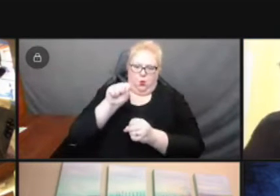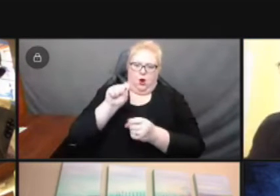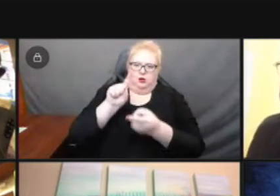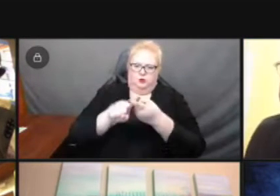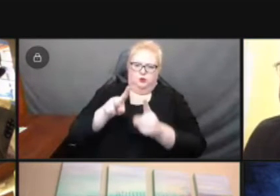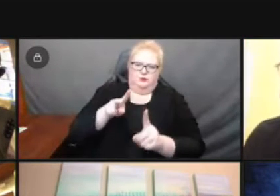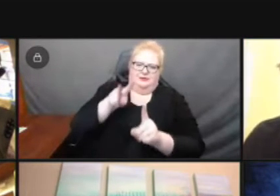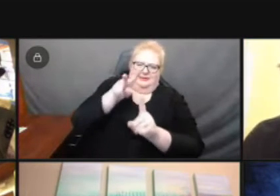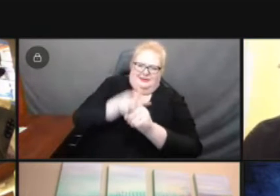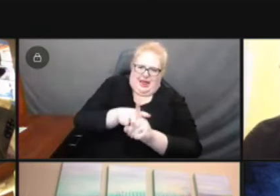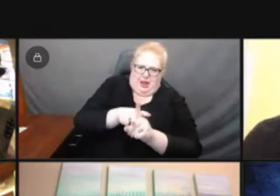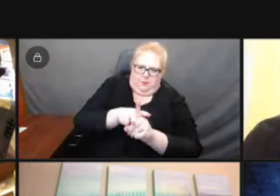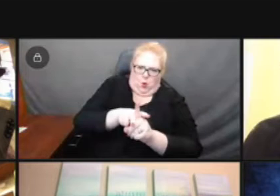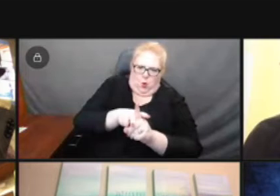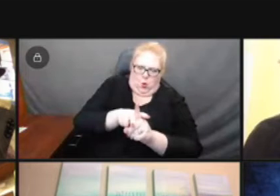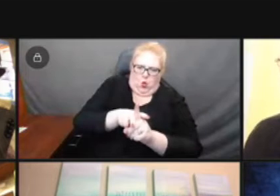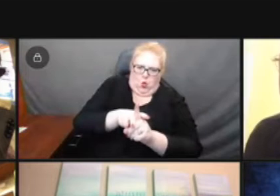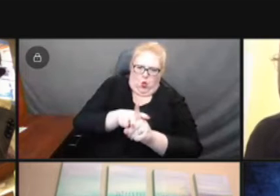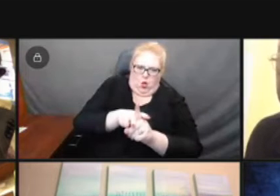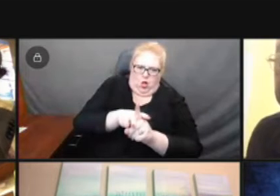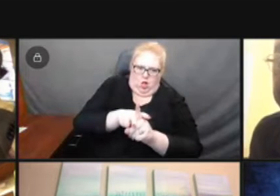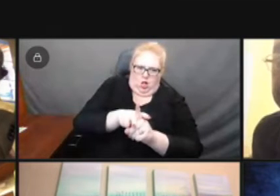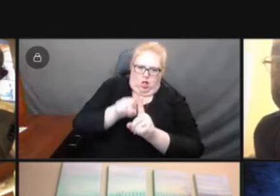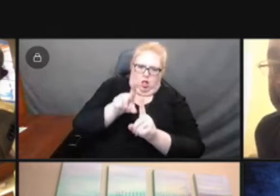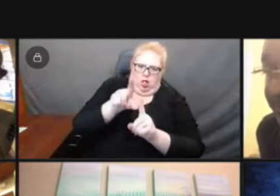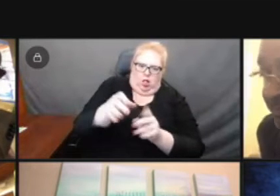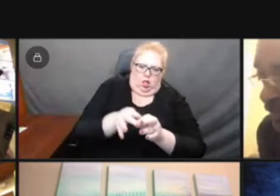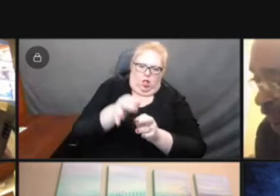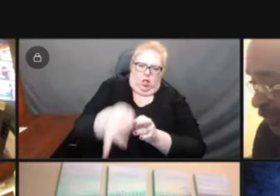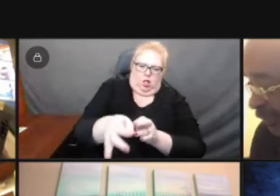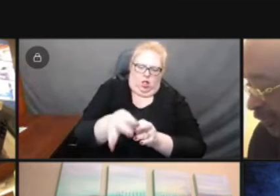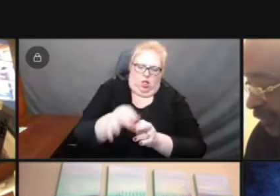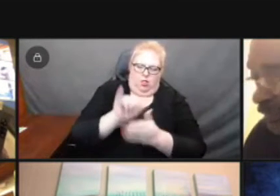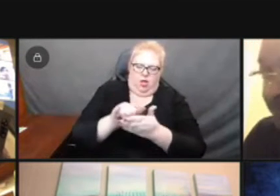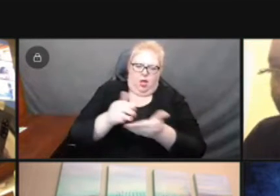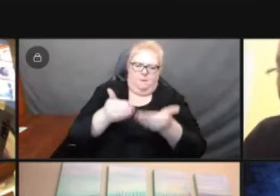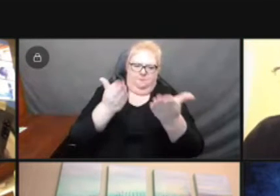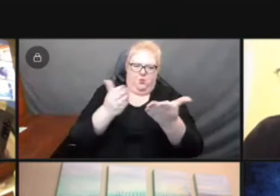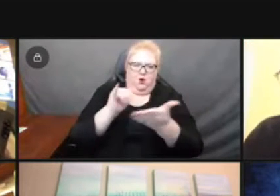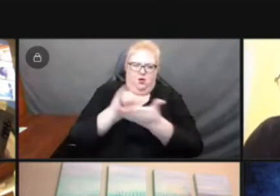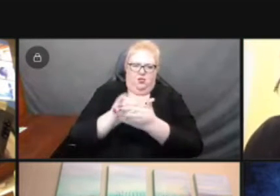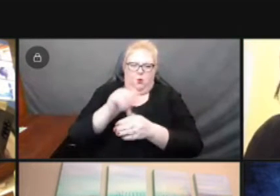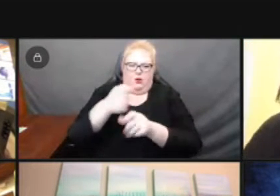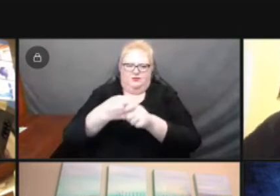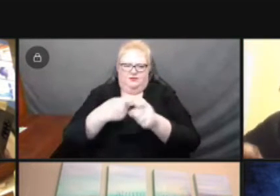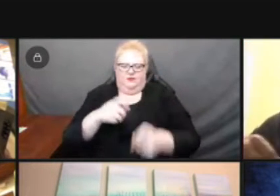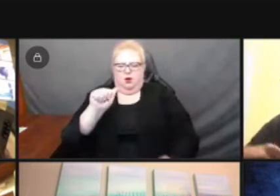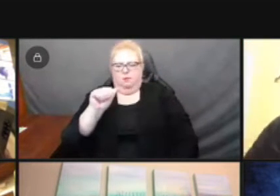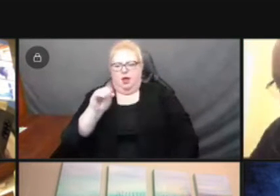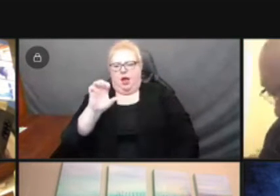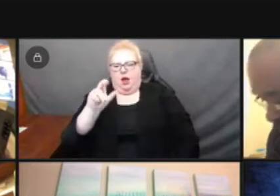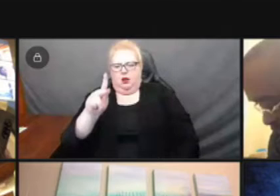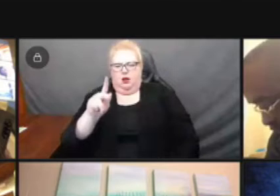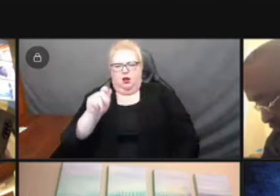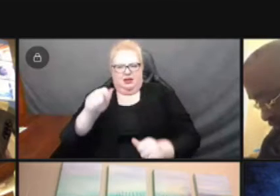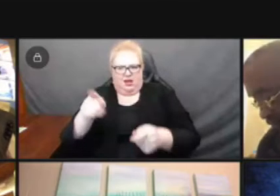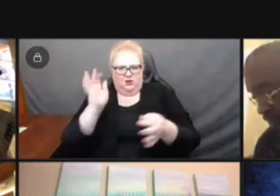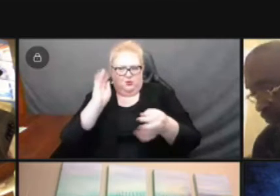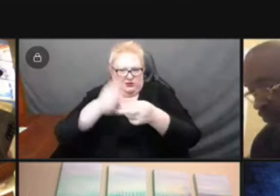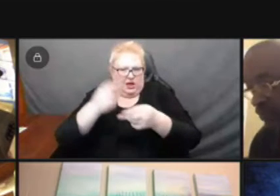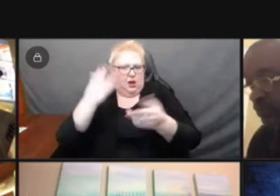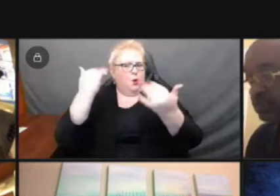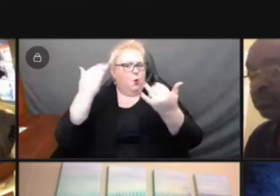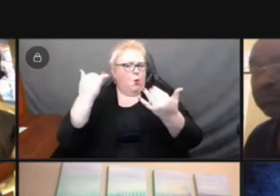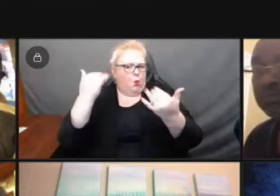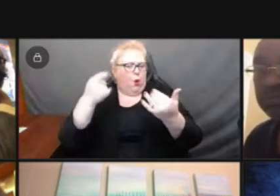motion. And that motion was made by Director Adcock. So I asked Director Adcock, can you state why you decided to